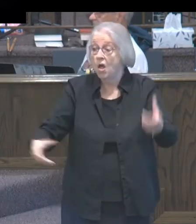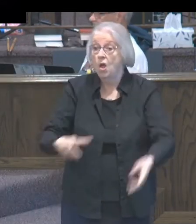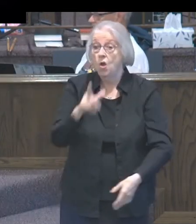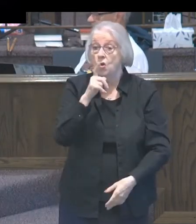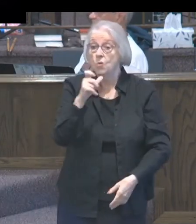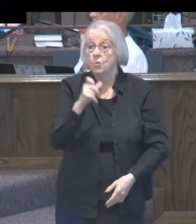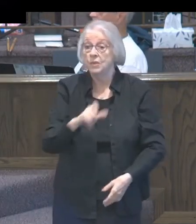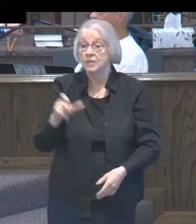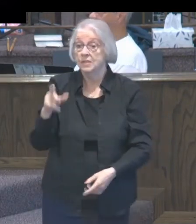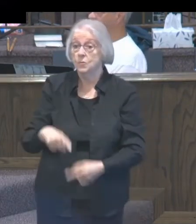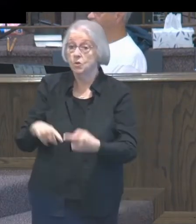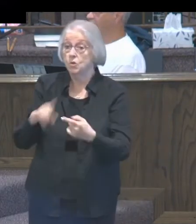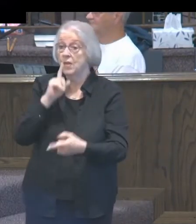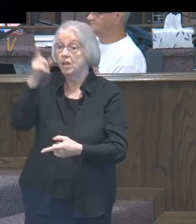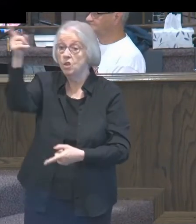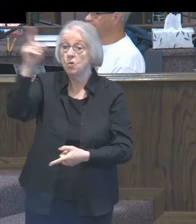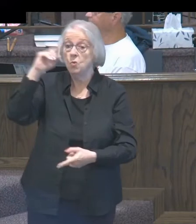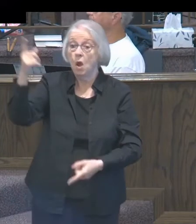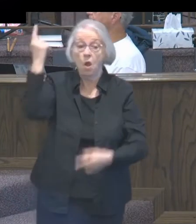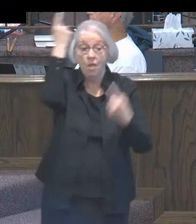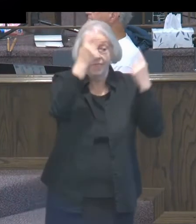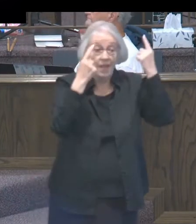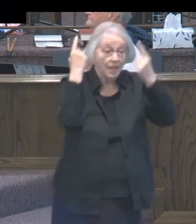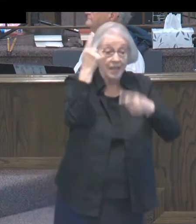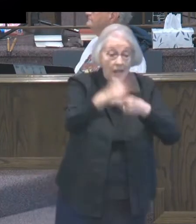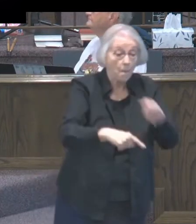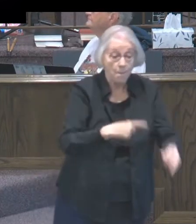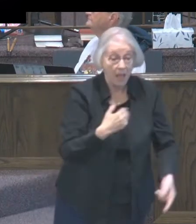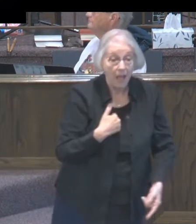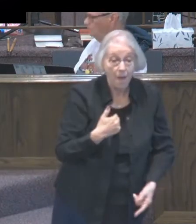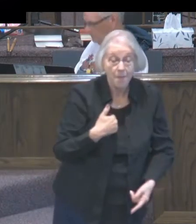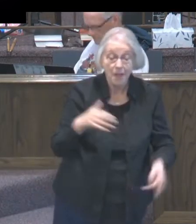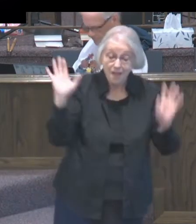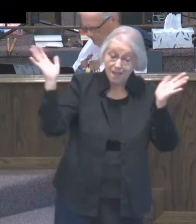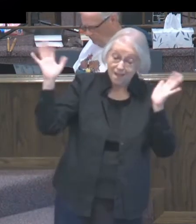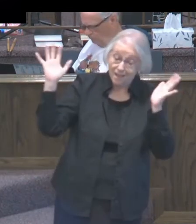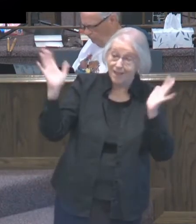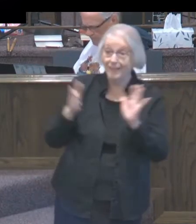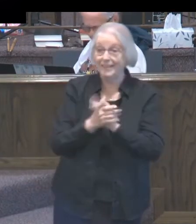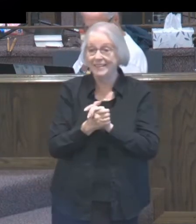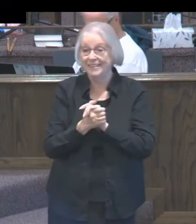call? Is it true that you are thinking of me,